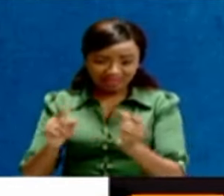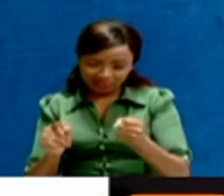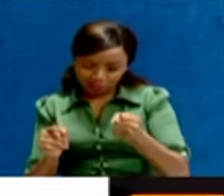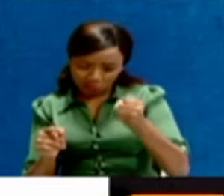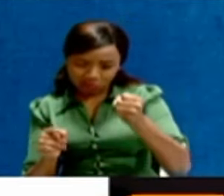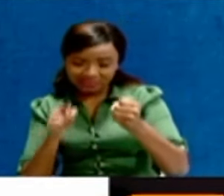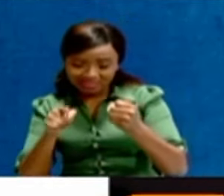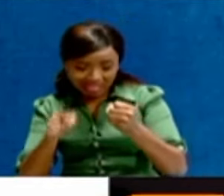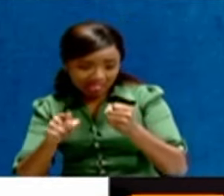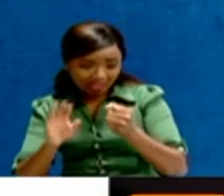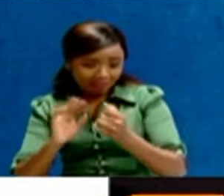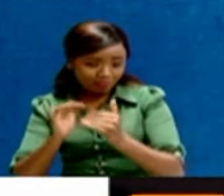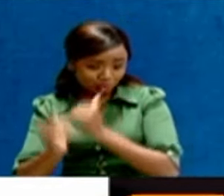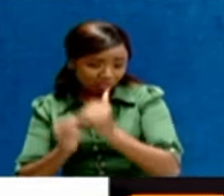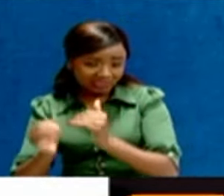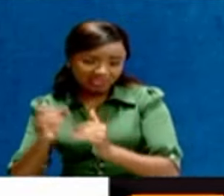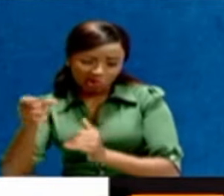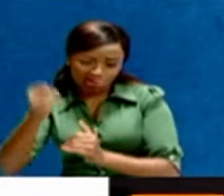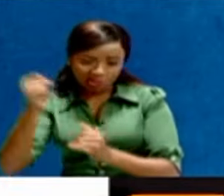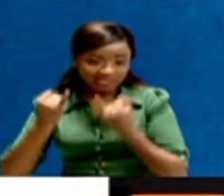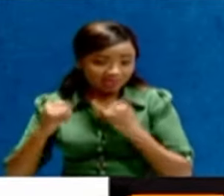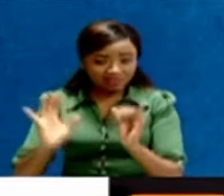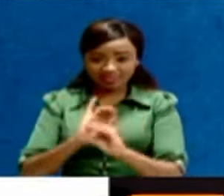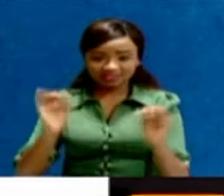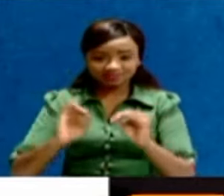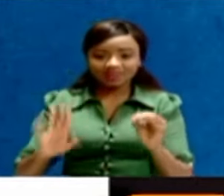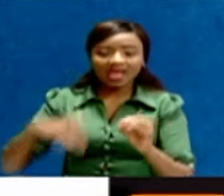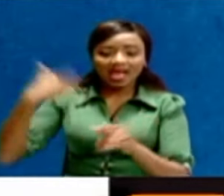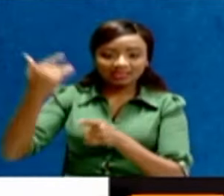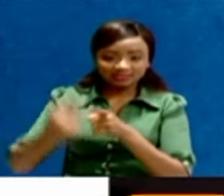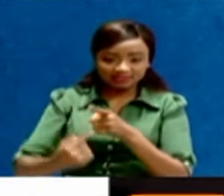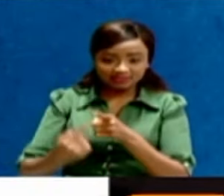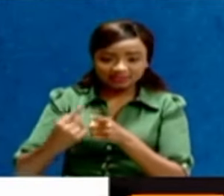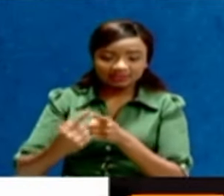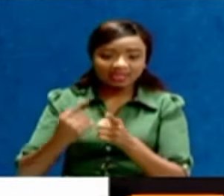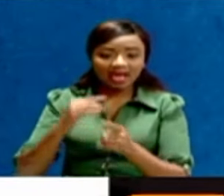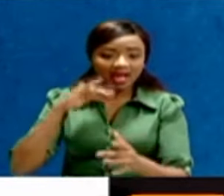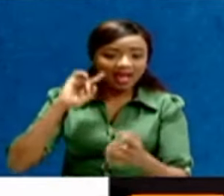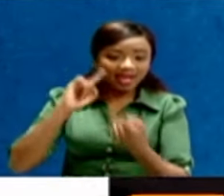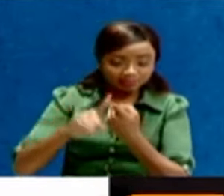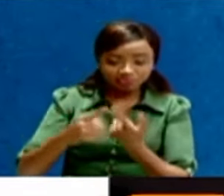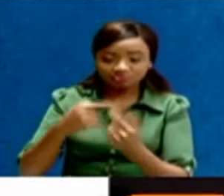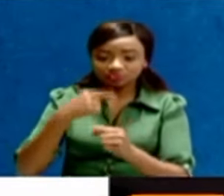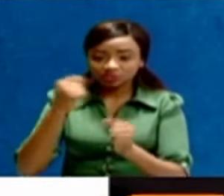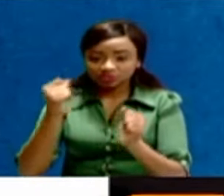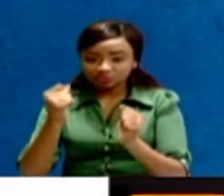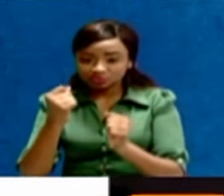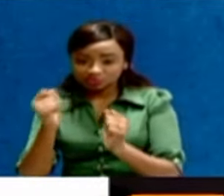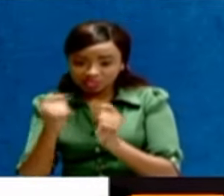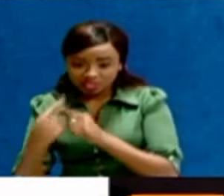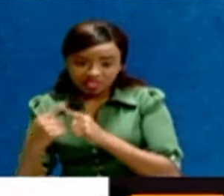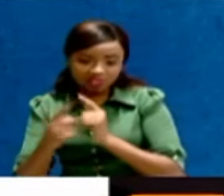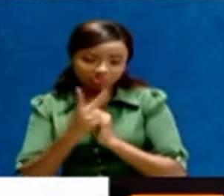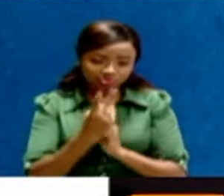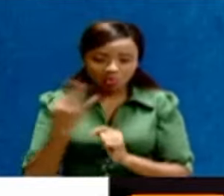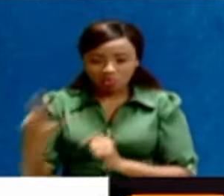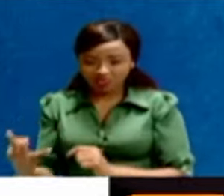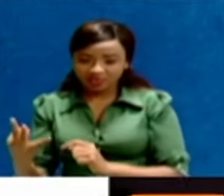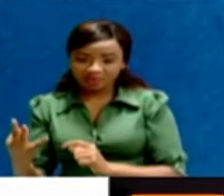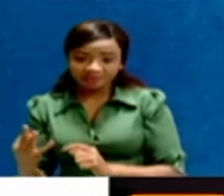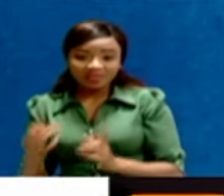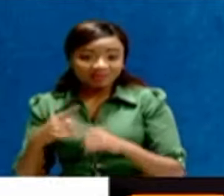for 2 or 3 years. But that is not solving a problem. That is being indecisive. And when we become indecisive, that problem